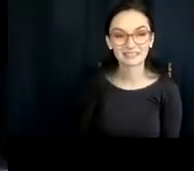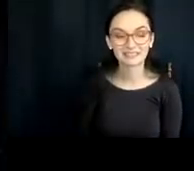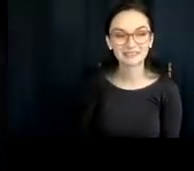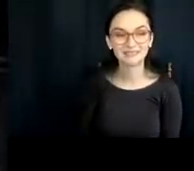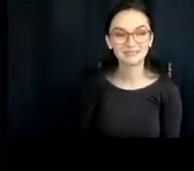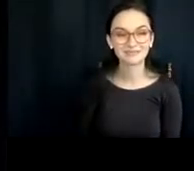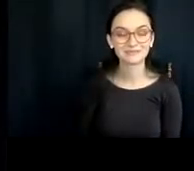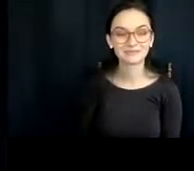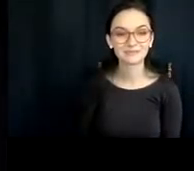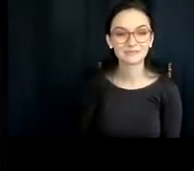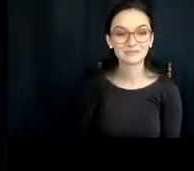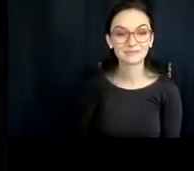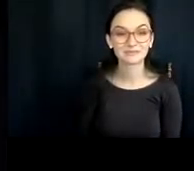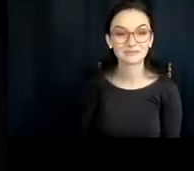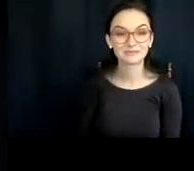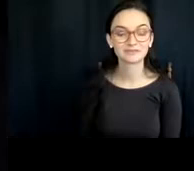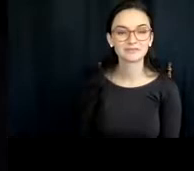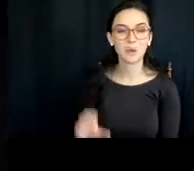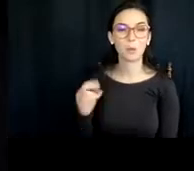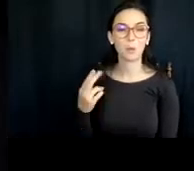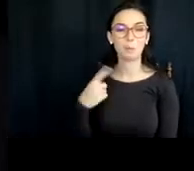Oh, they hit this. Can you guys see that?